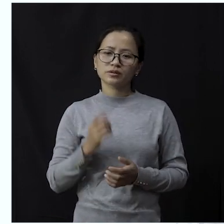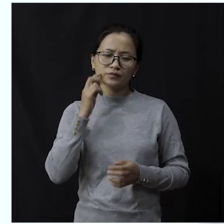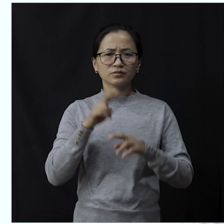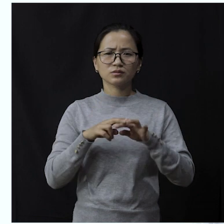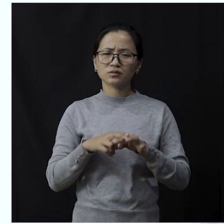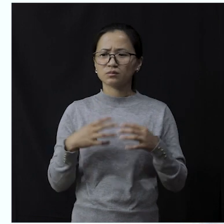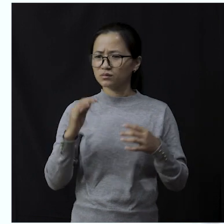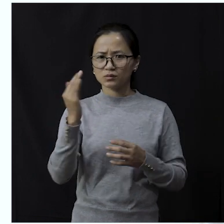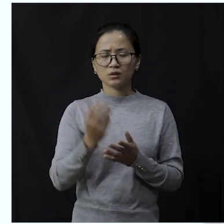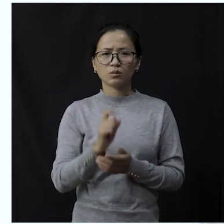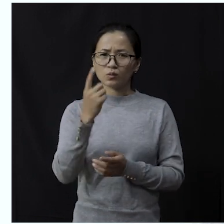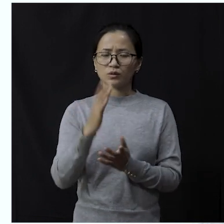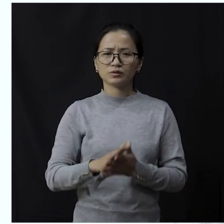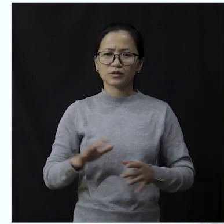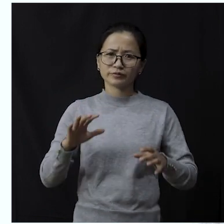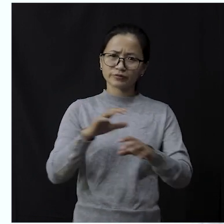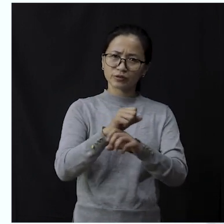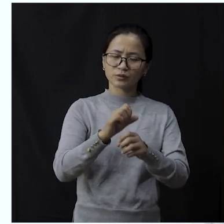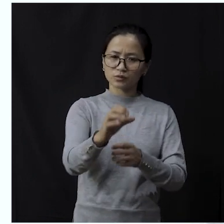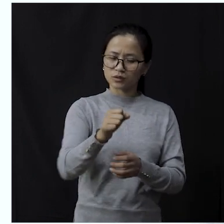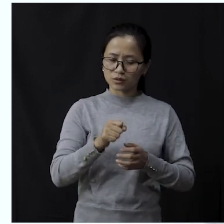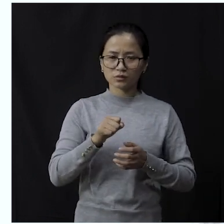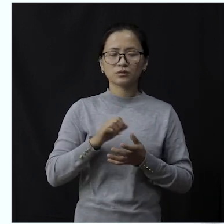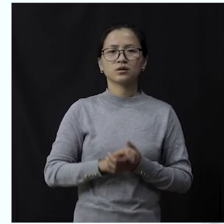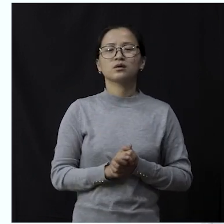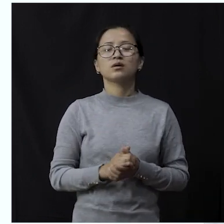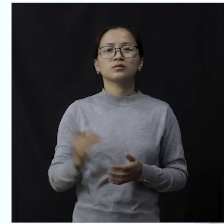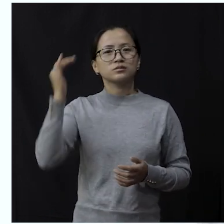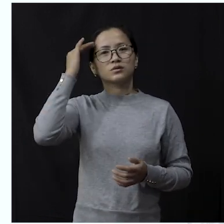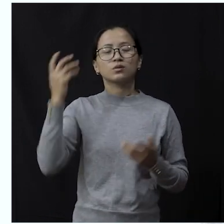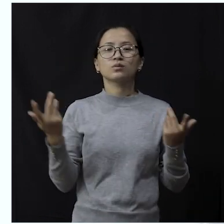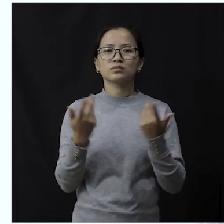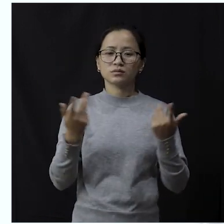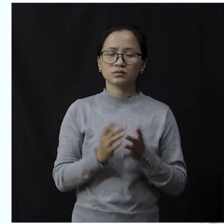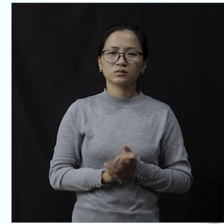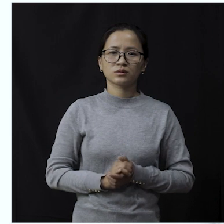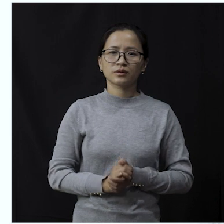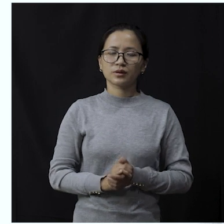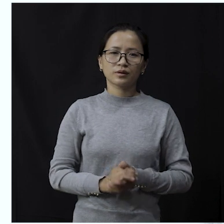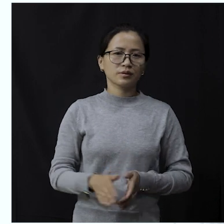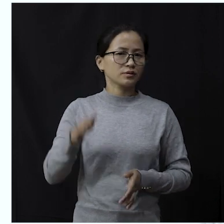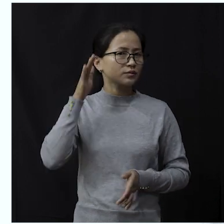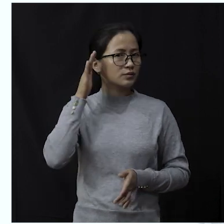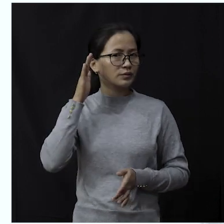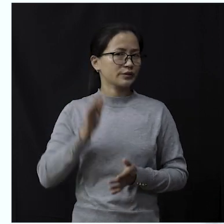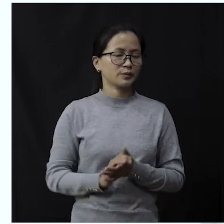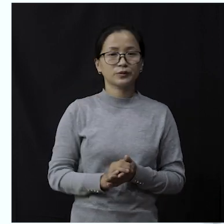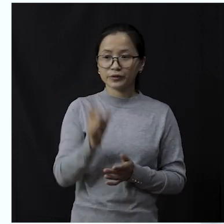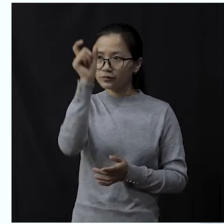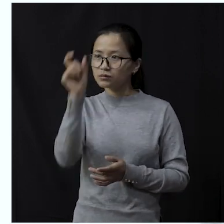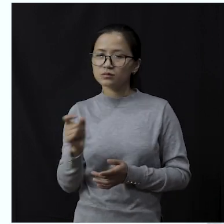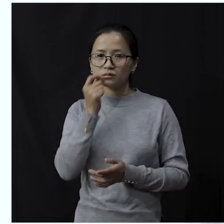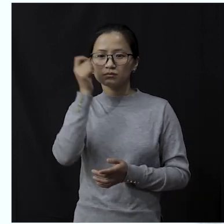you. You don't want to die, but they are just trying to kill you. They knew what exactly would happen. We have been hearing of kidnappers, isn't